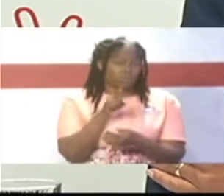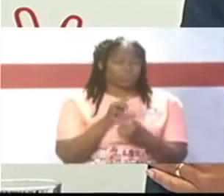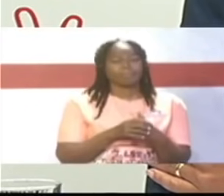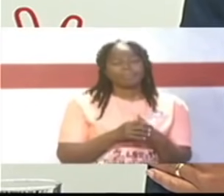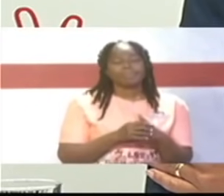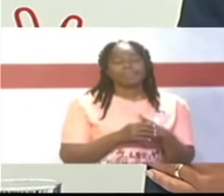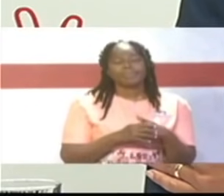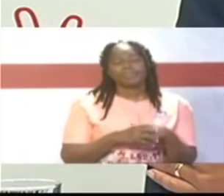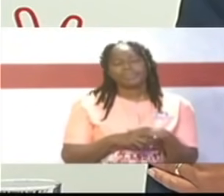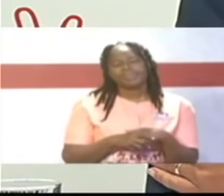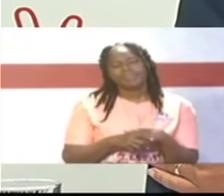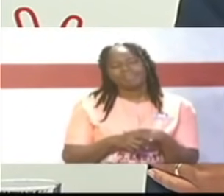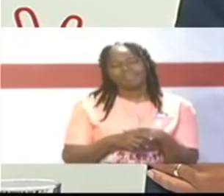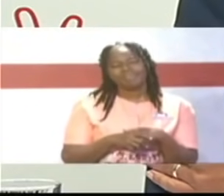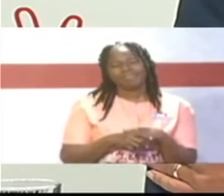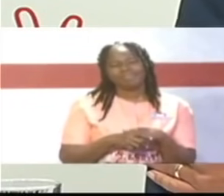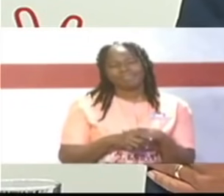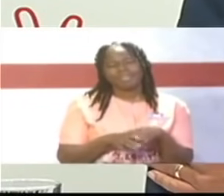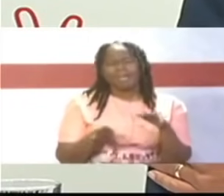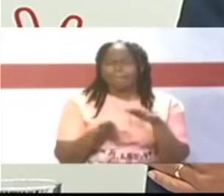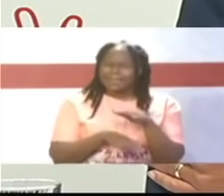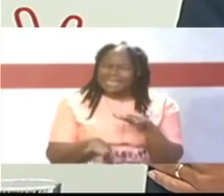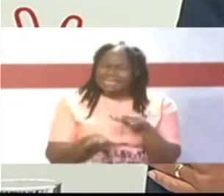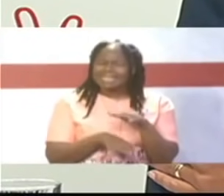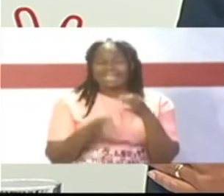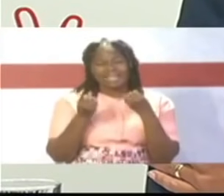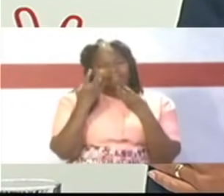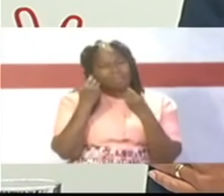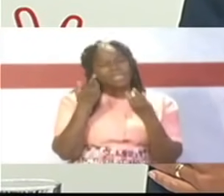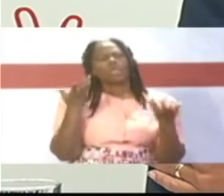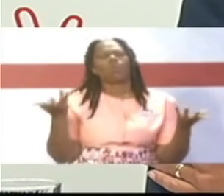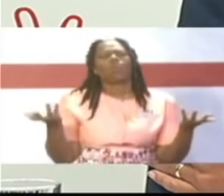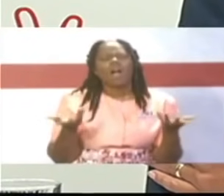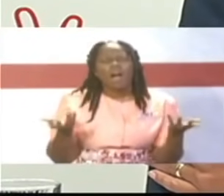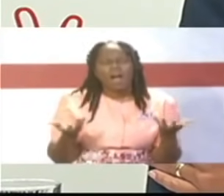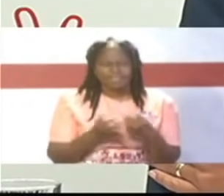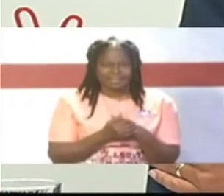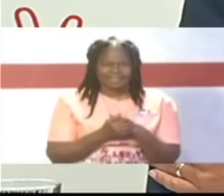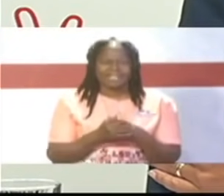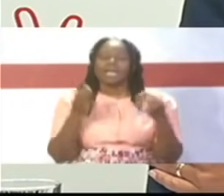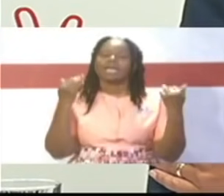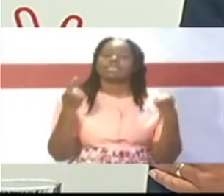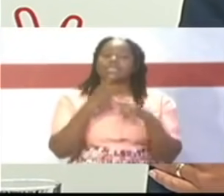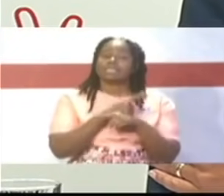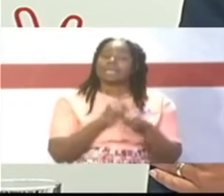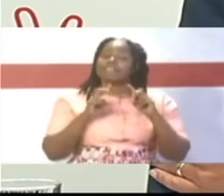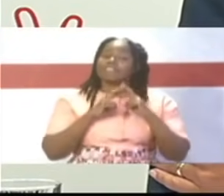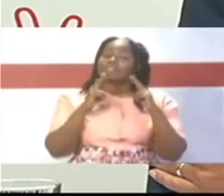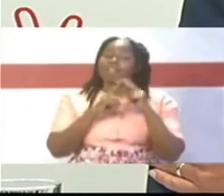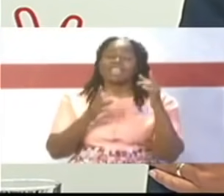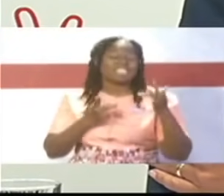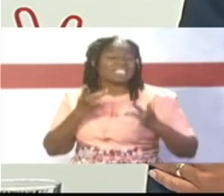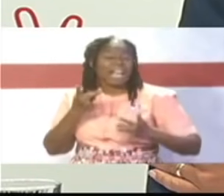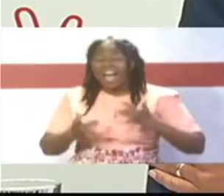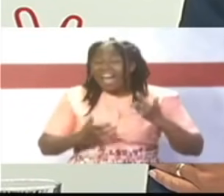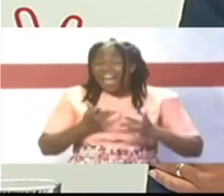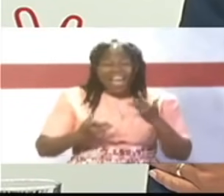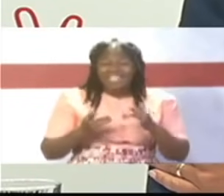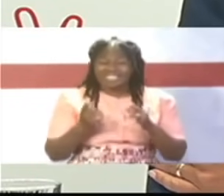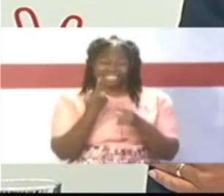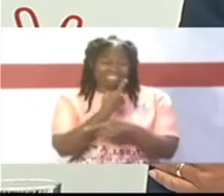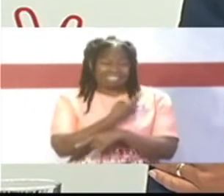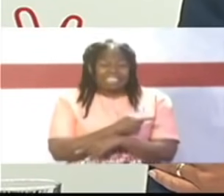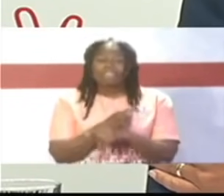immunocompromised. So the basic message is, today is a very exciting day, a very positive day in